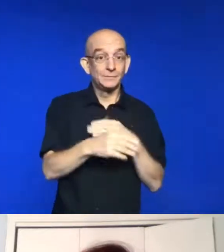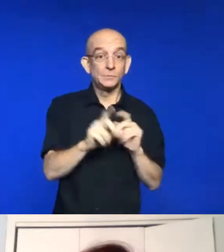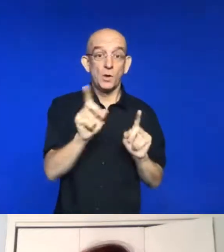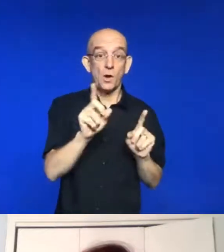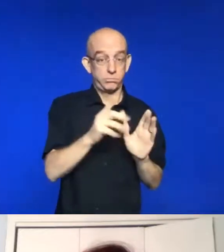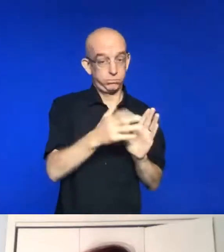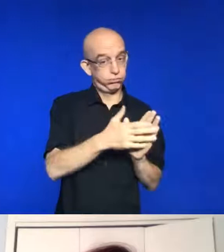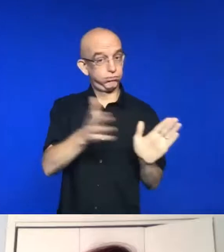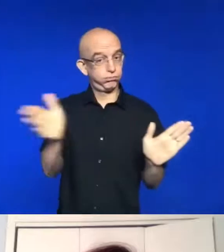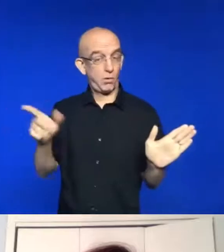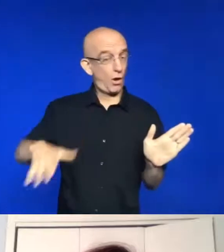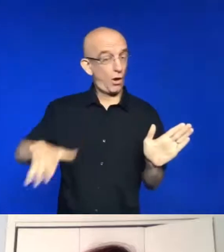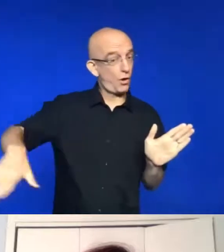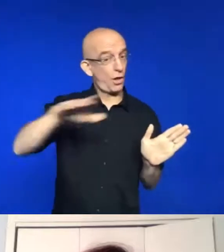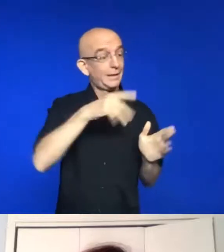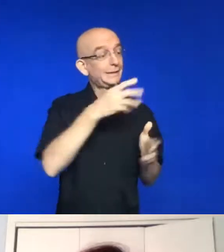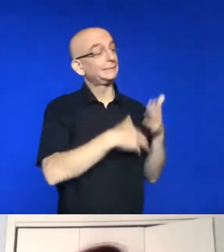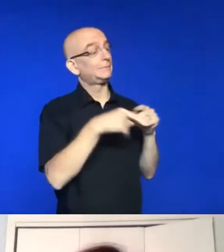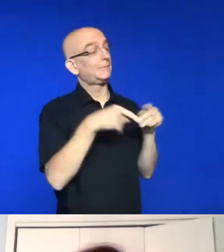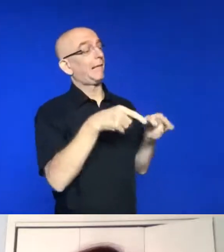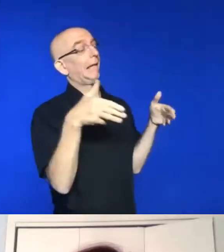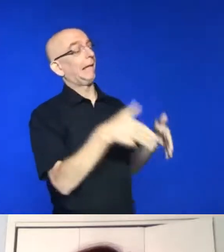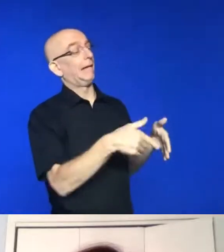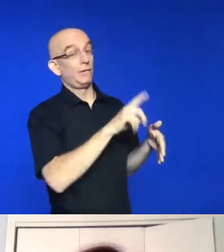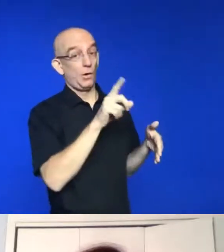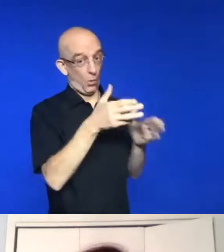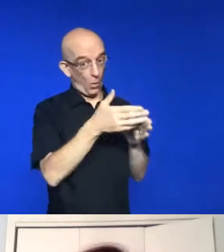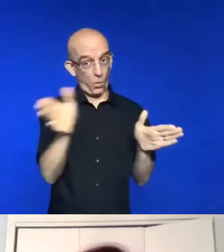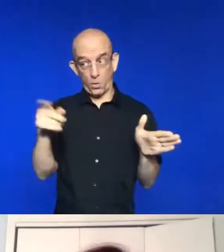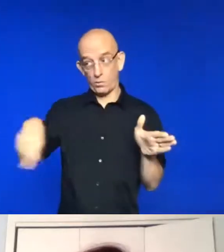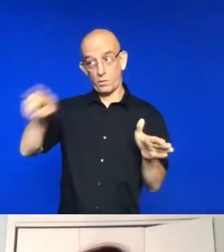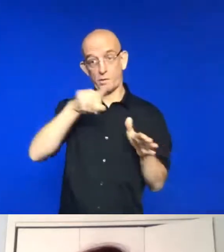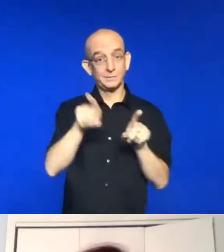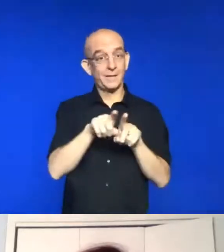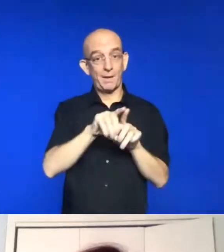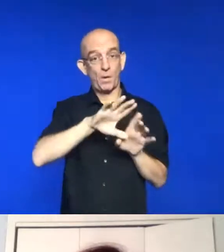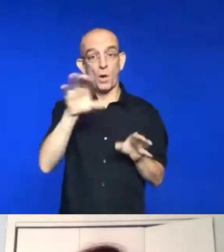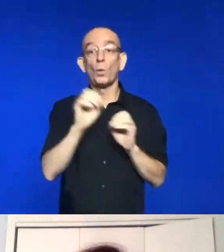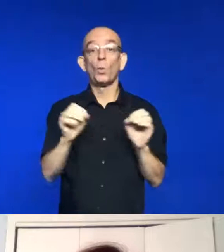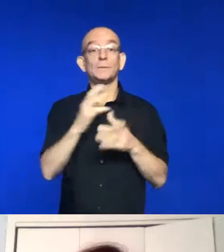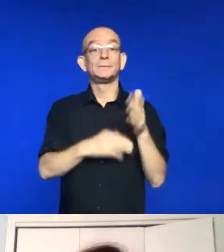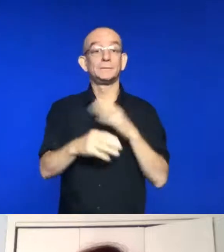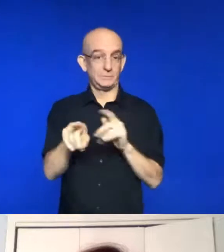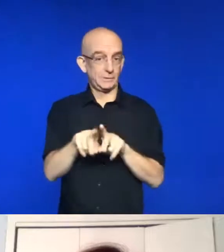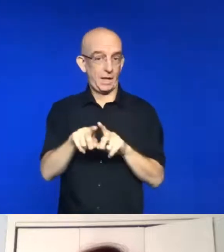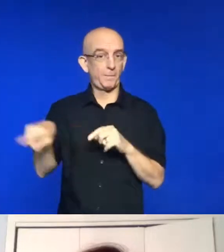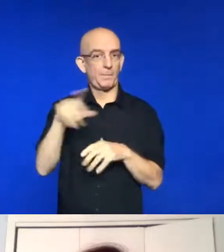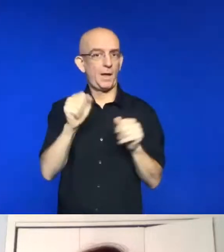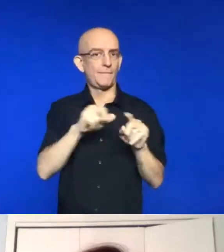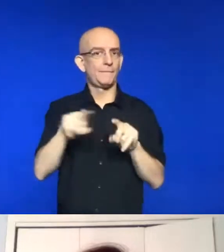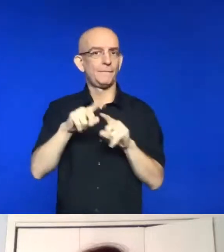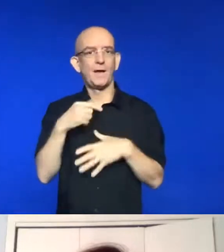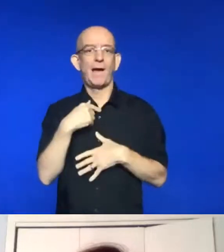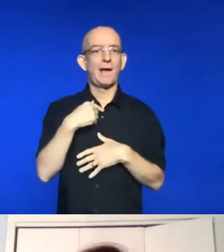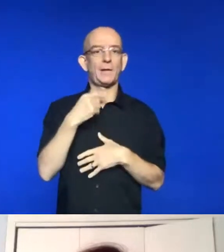learn. Imagine a world where everyone's able to engage with content in a way that works for them personally, how much more